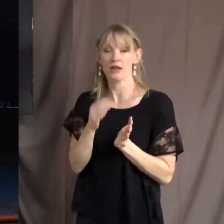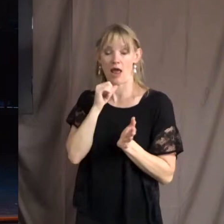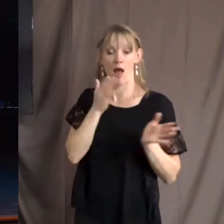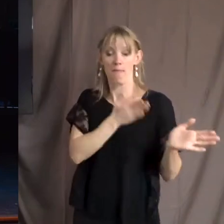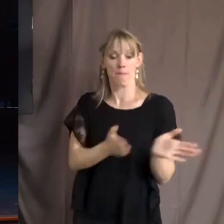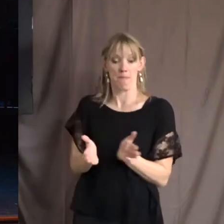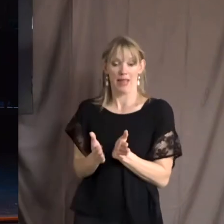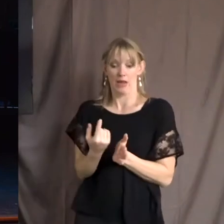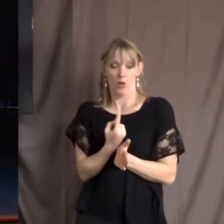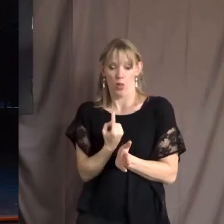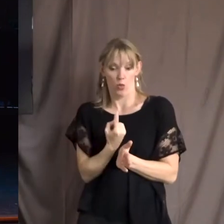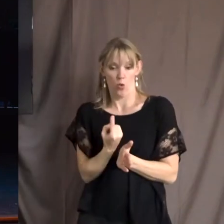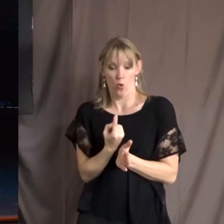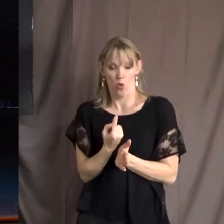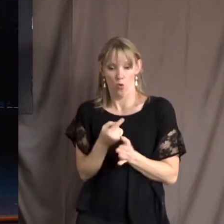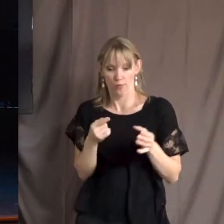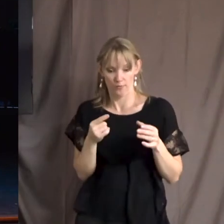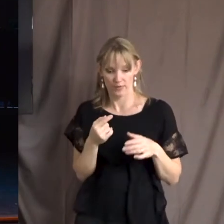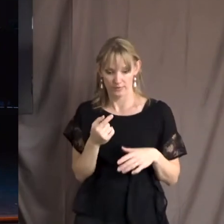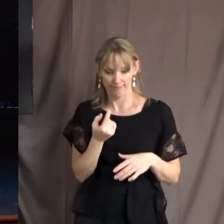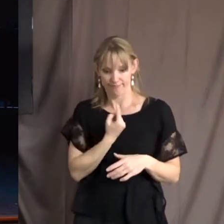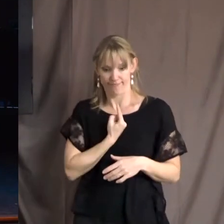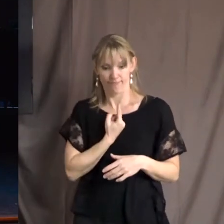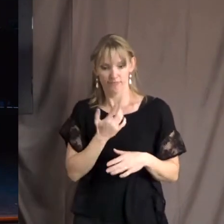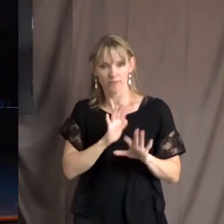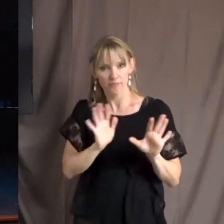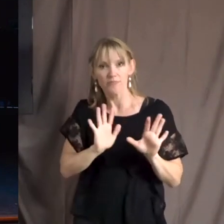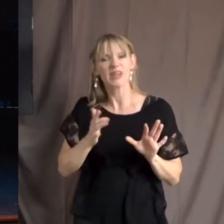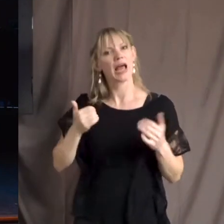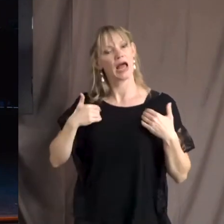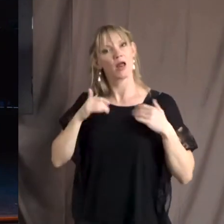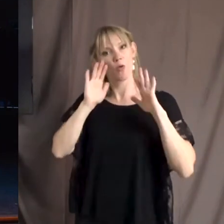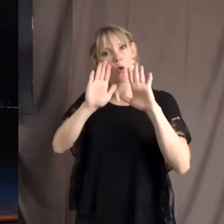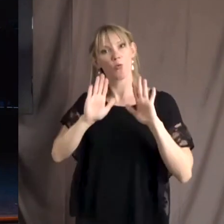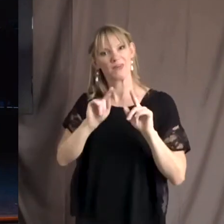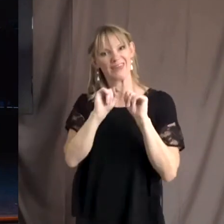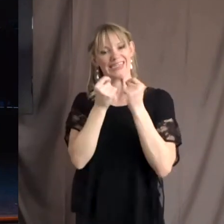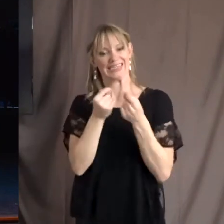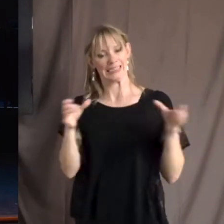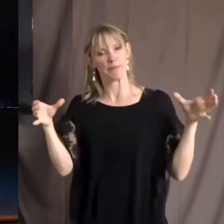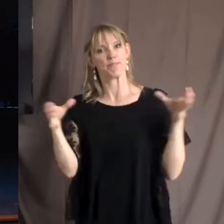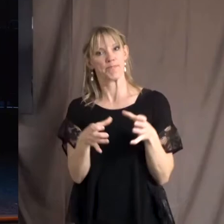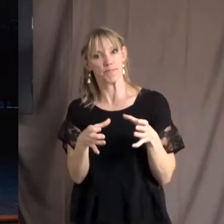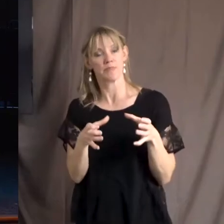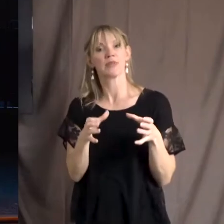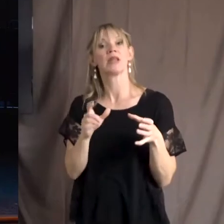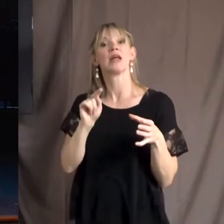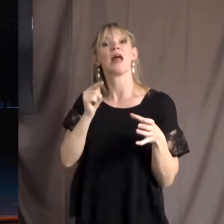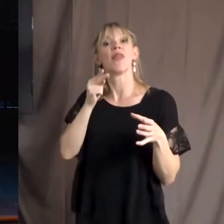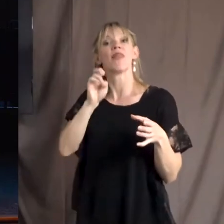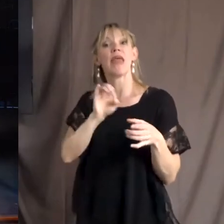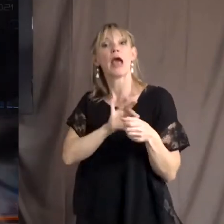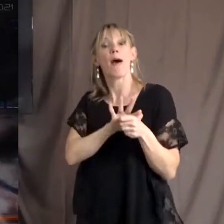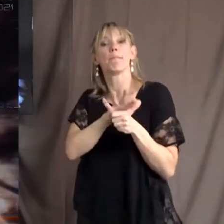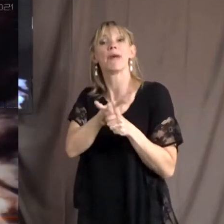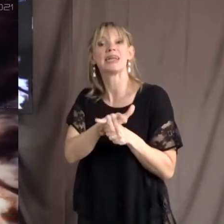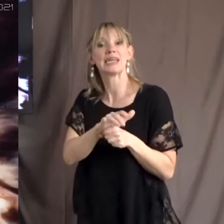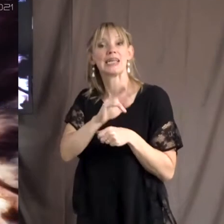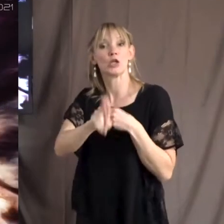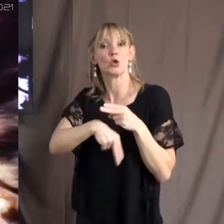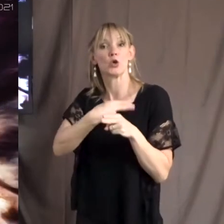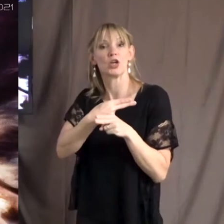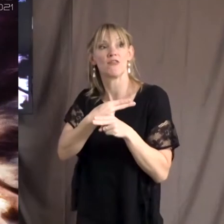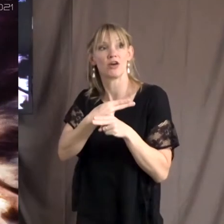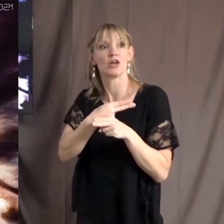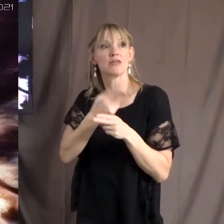in a vacuum. We had a wonderful team of people who came up with the theme of the abundant universe, and a beautiful look for it. You